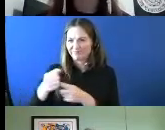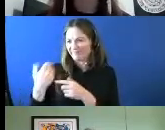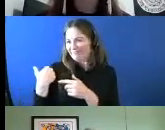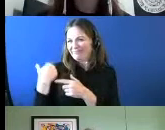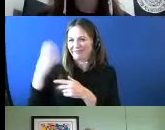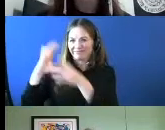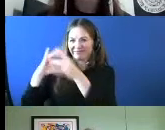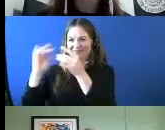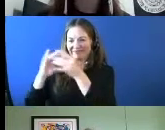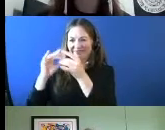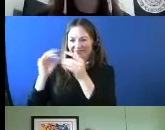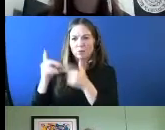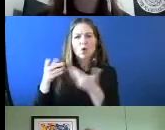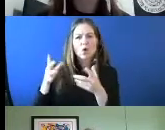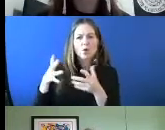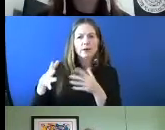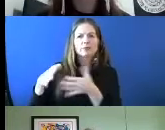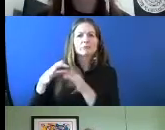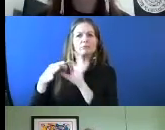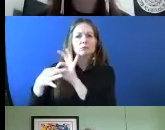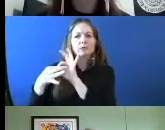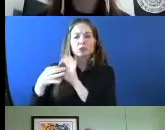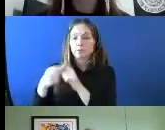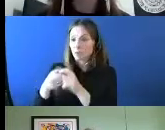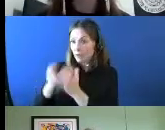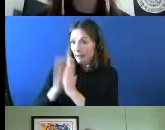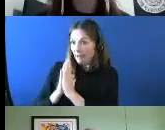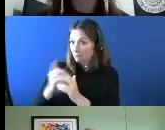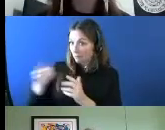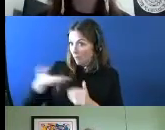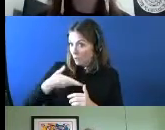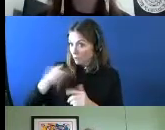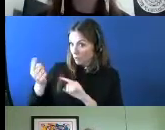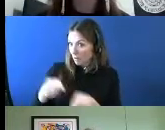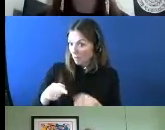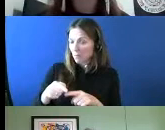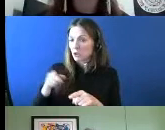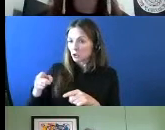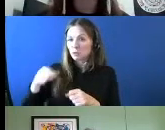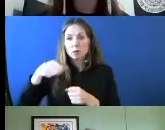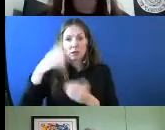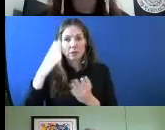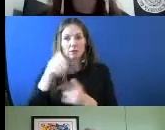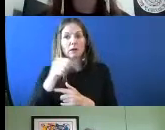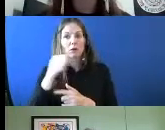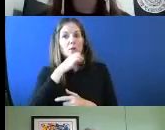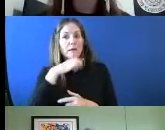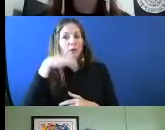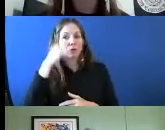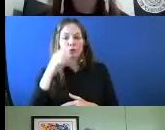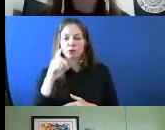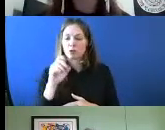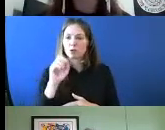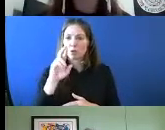already. And when we went to her, she also recommended that we include Elder Doris Fox, who's also been a part of this